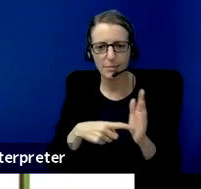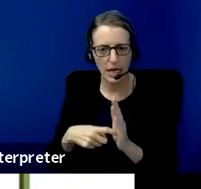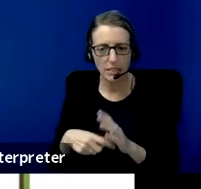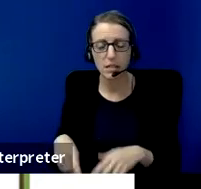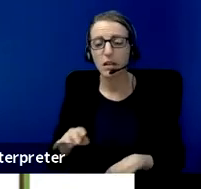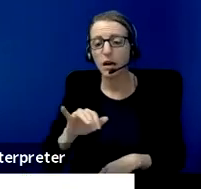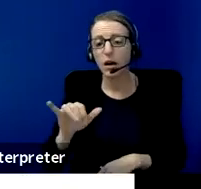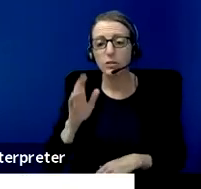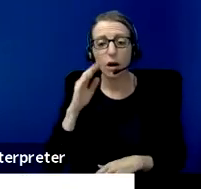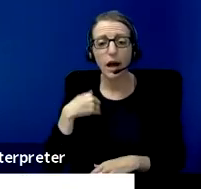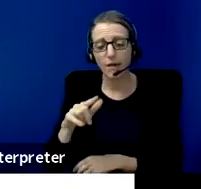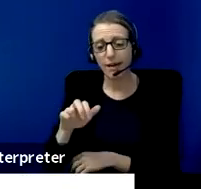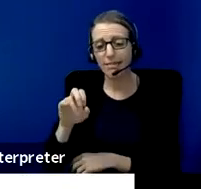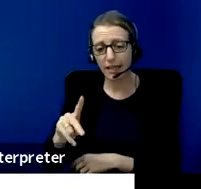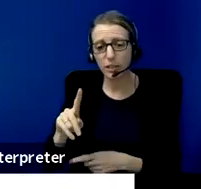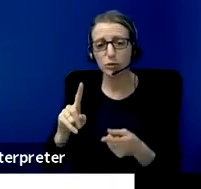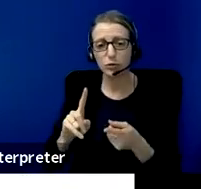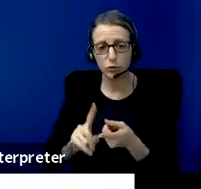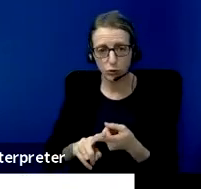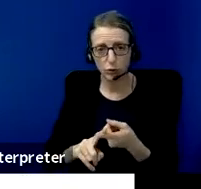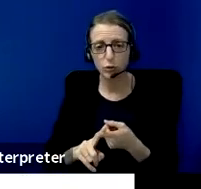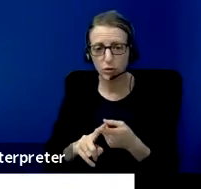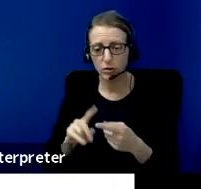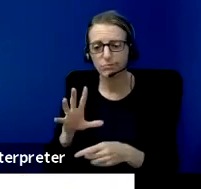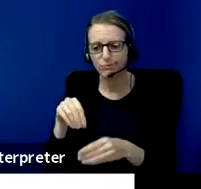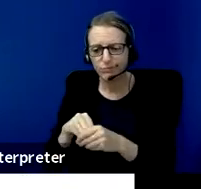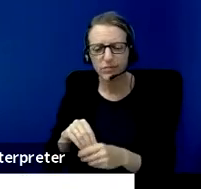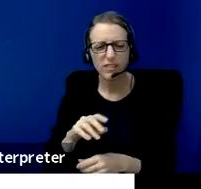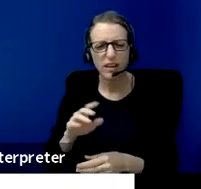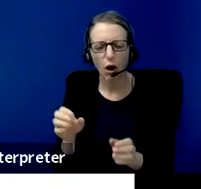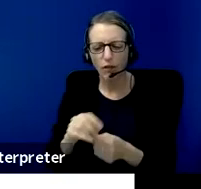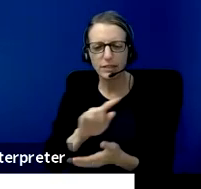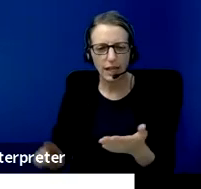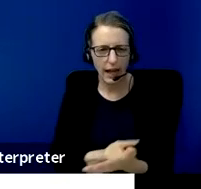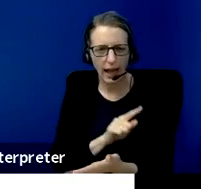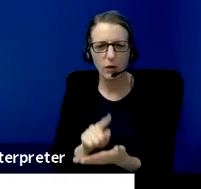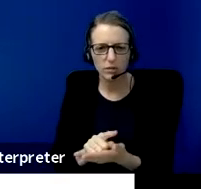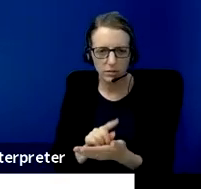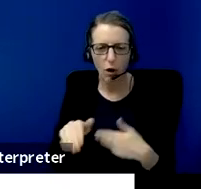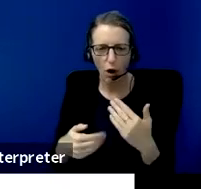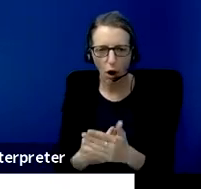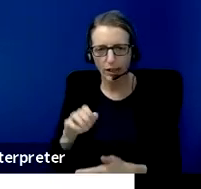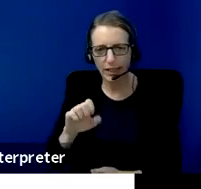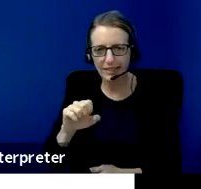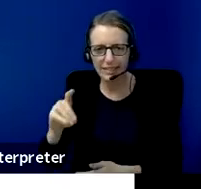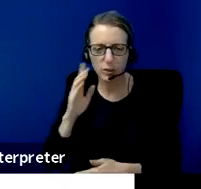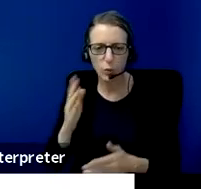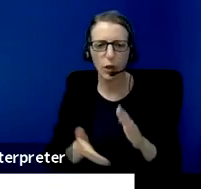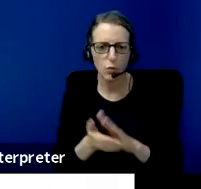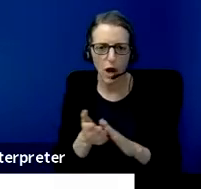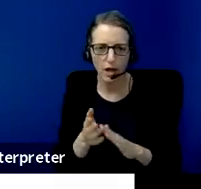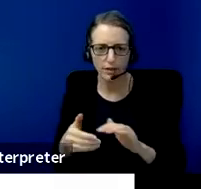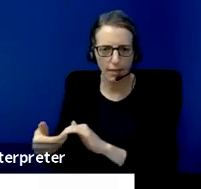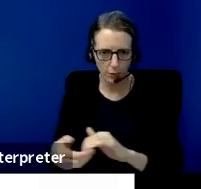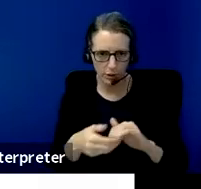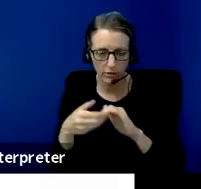have the link to take part in the office hours that all the ESDs will run collaboratively, which means you'll be able to